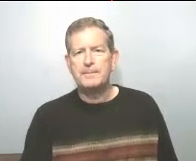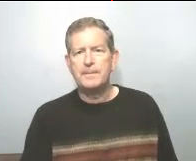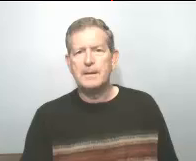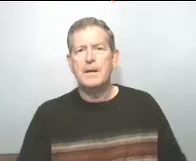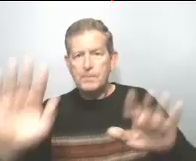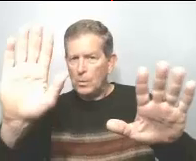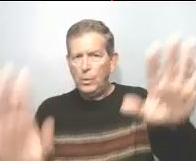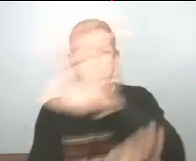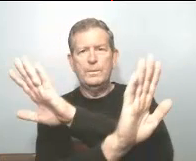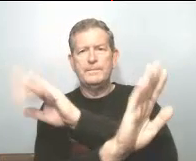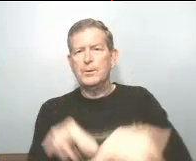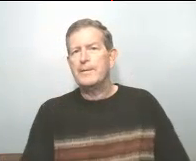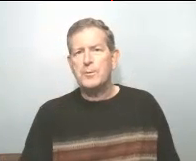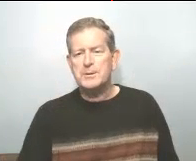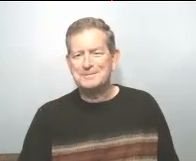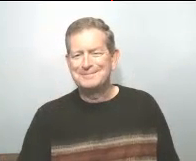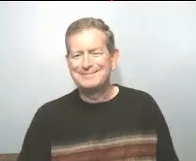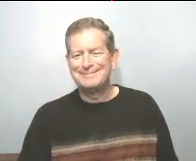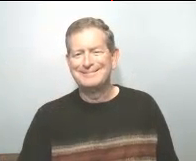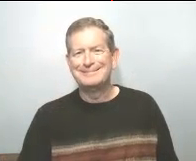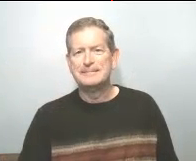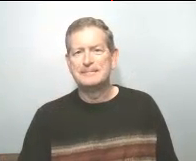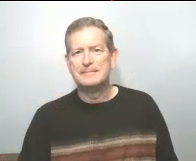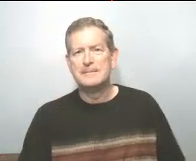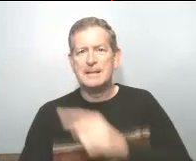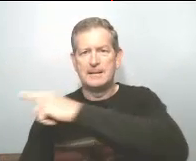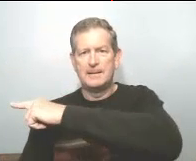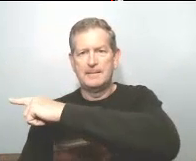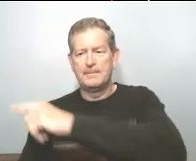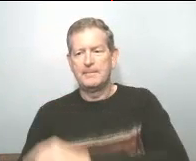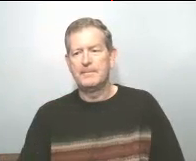anyway. You don't have to whistle. il